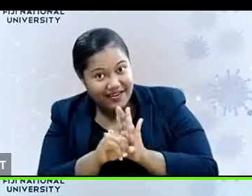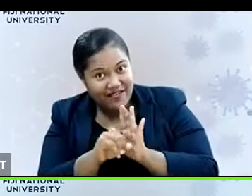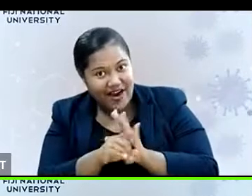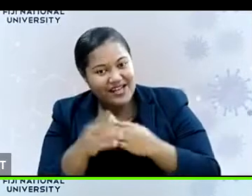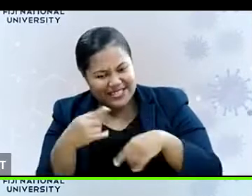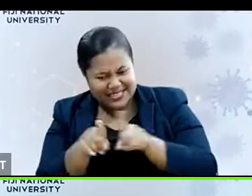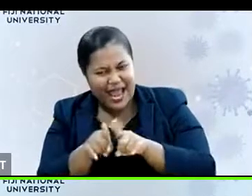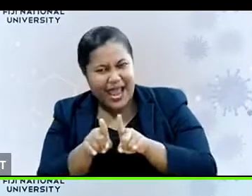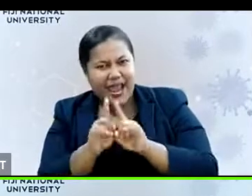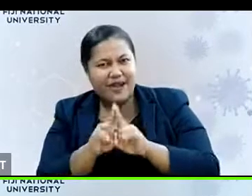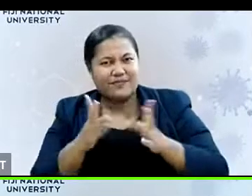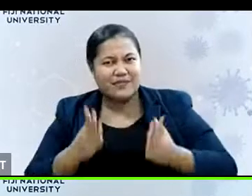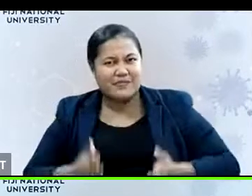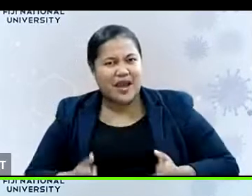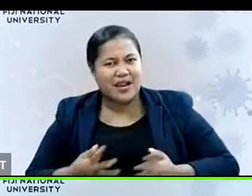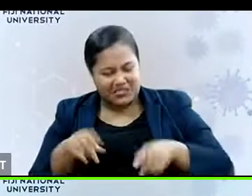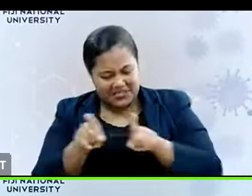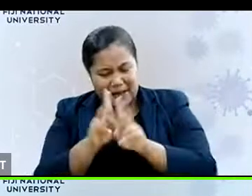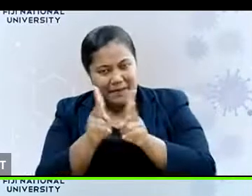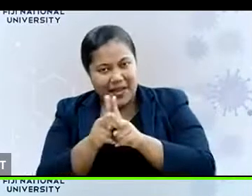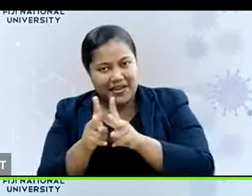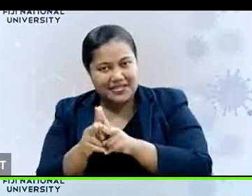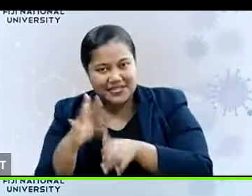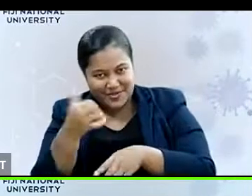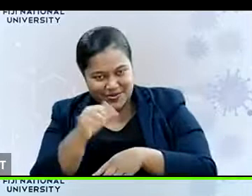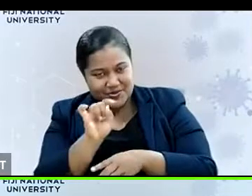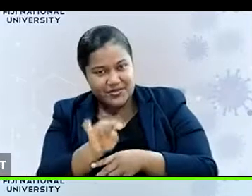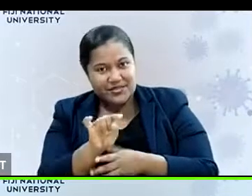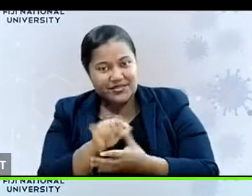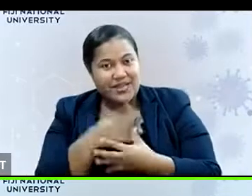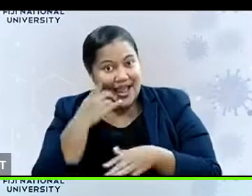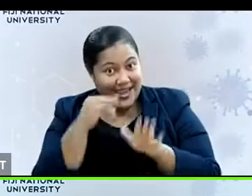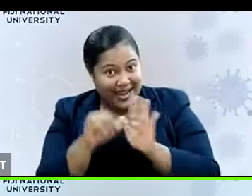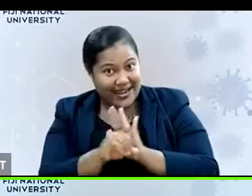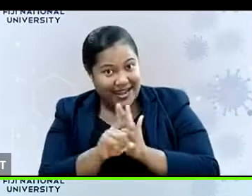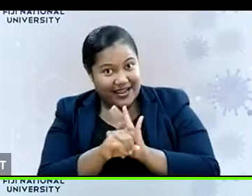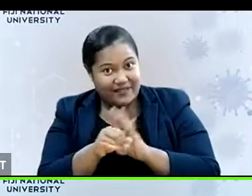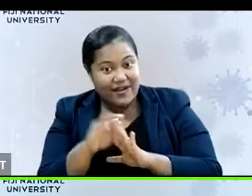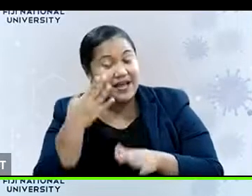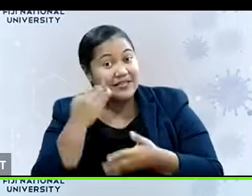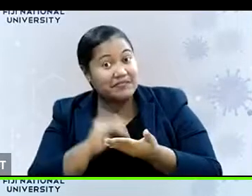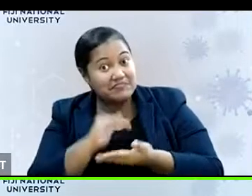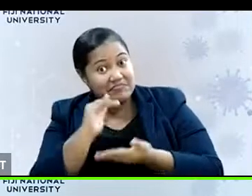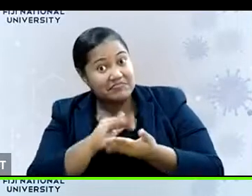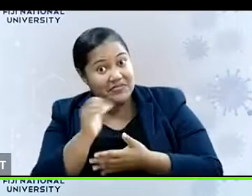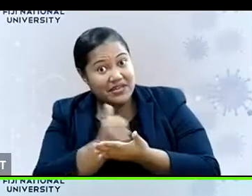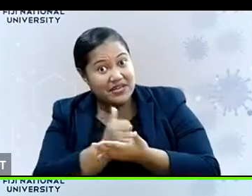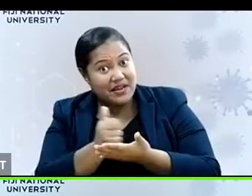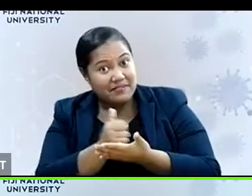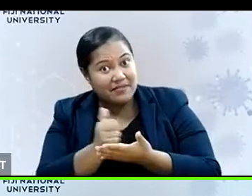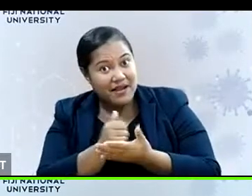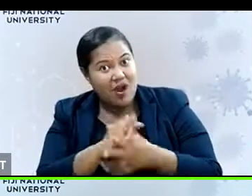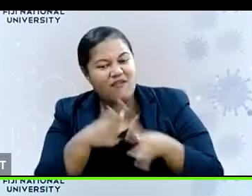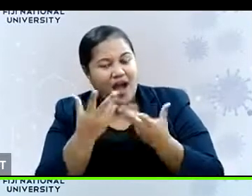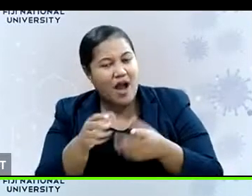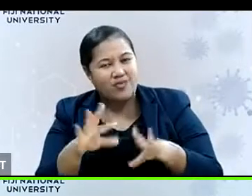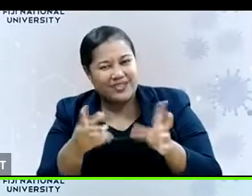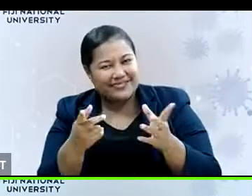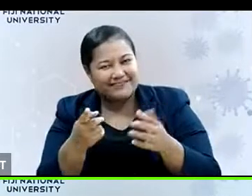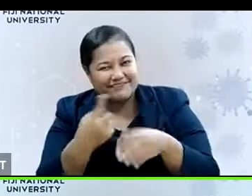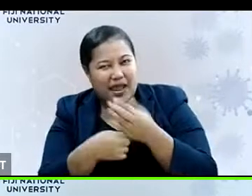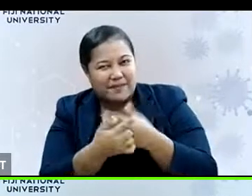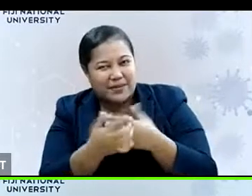by detecting the growth of the or increased numbers of that product in the reaction. So